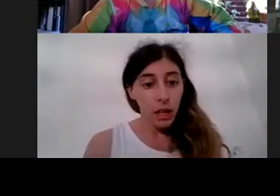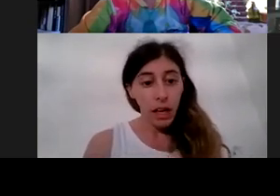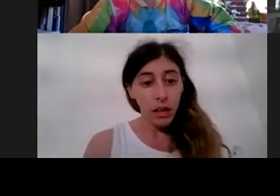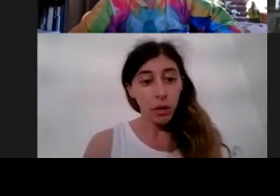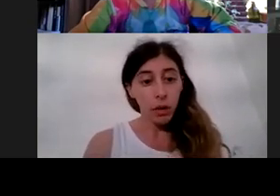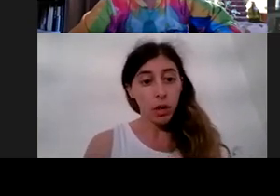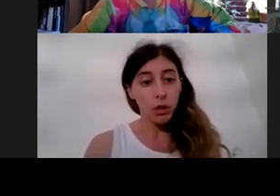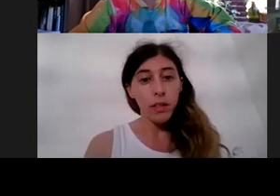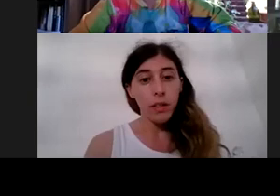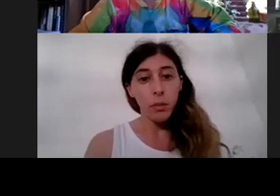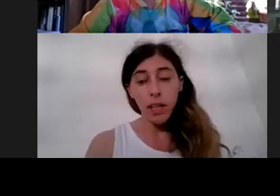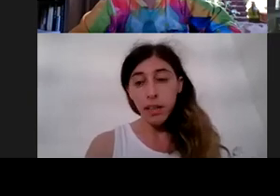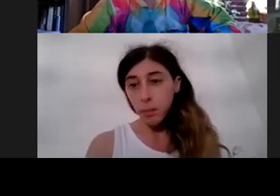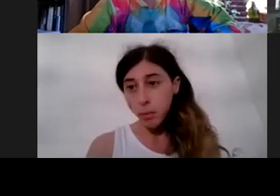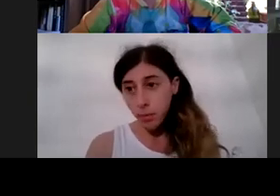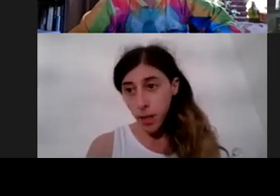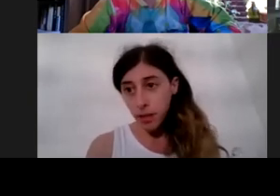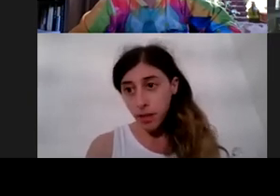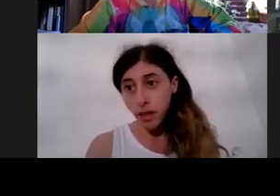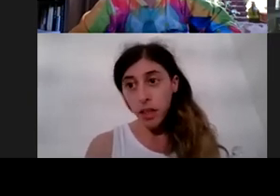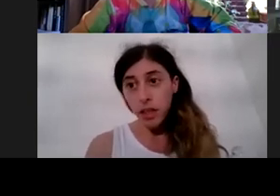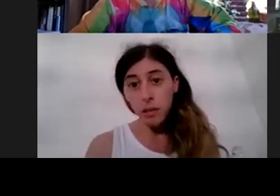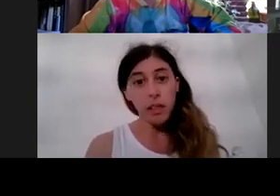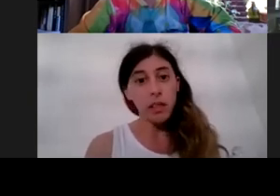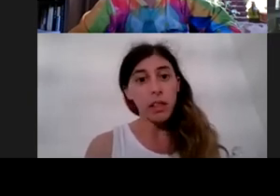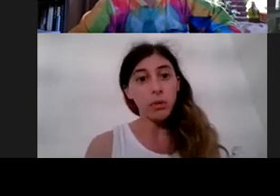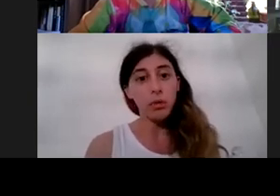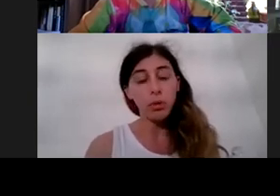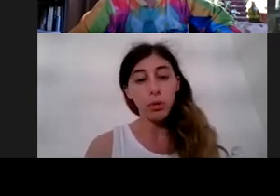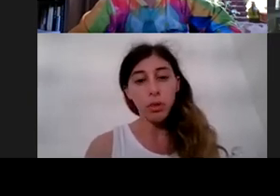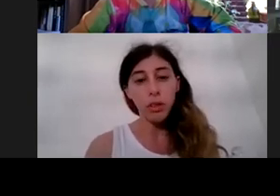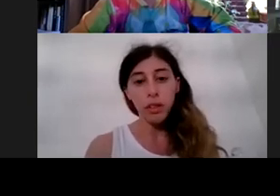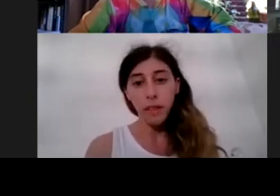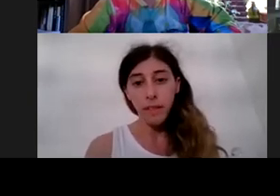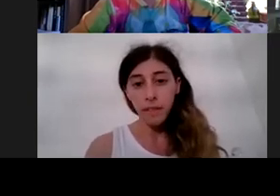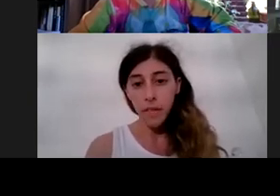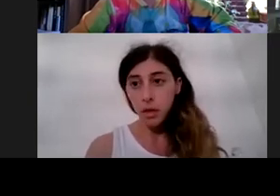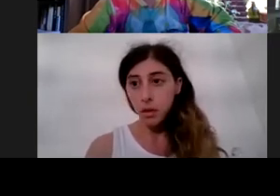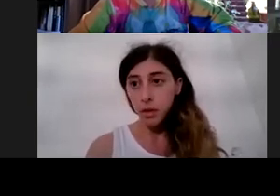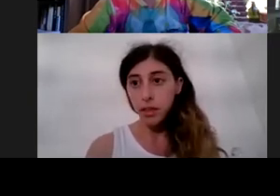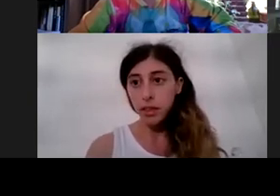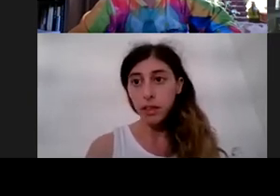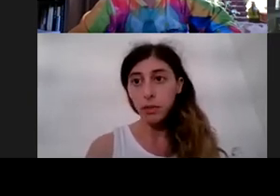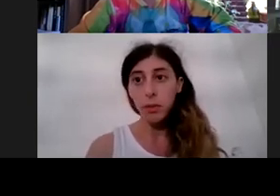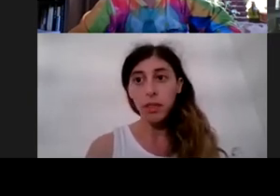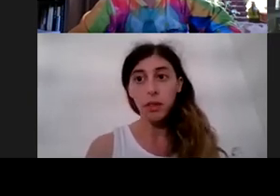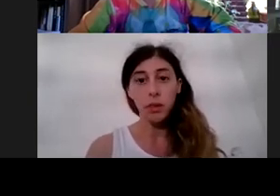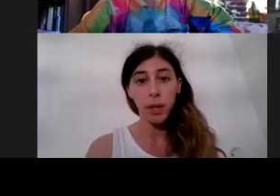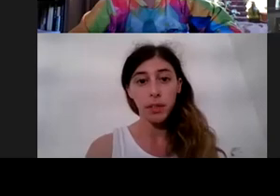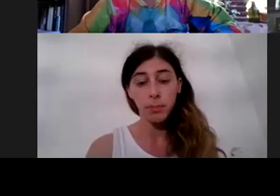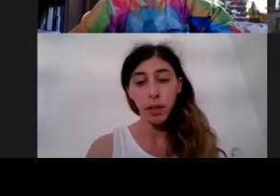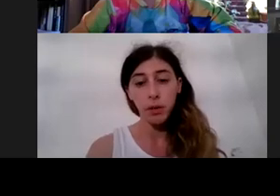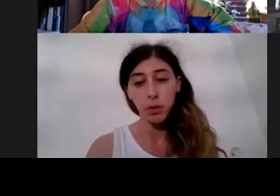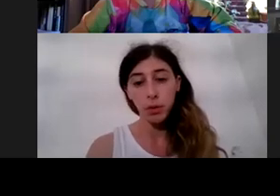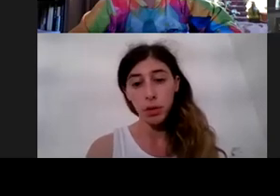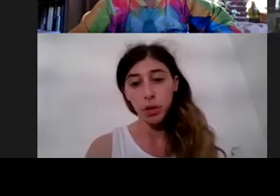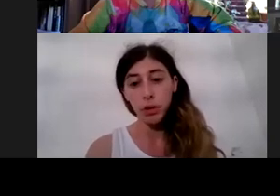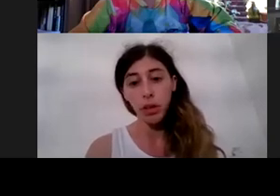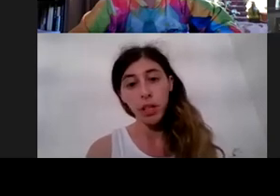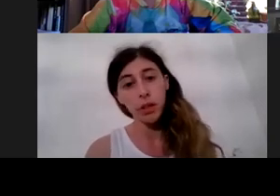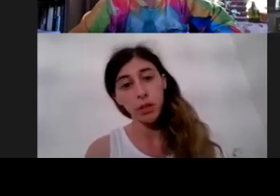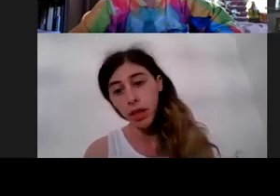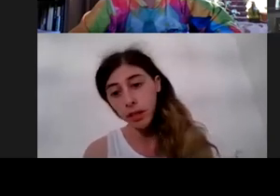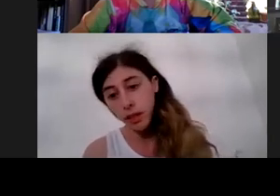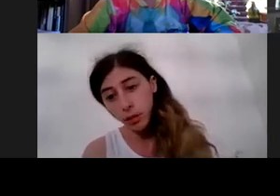medical coverage or medical insurance. You have 5 minutes. Thank you. Okay. Now I will give you a further